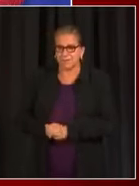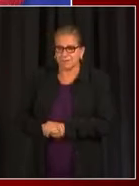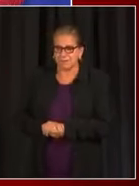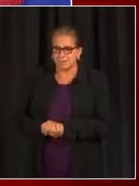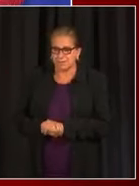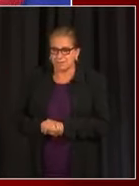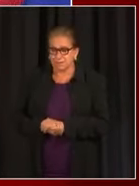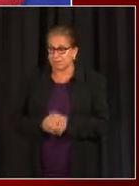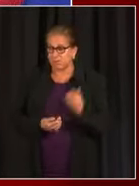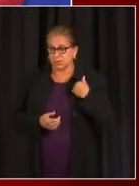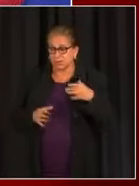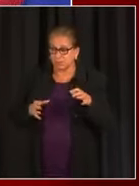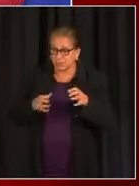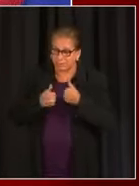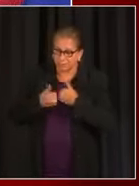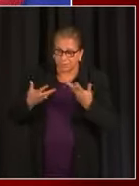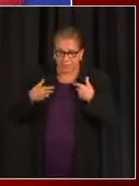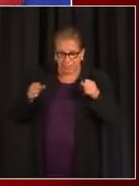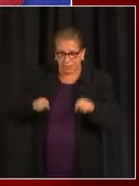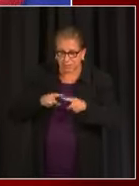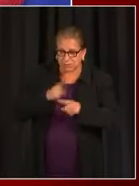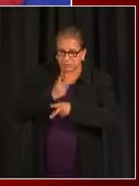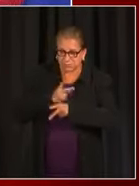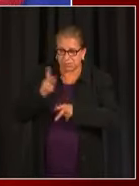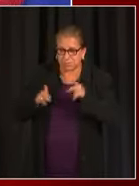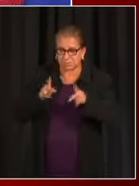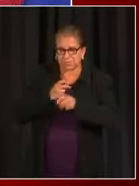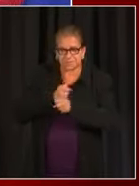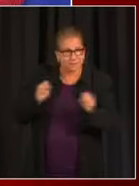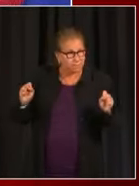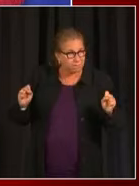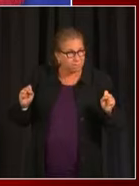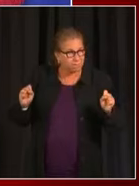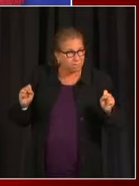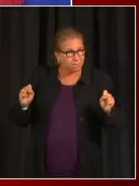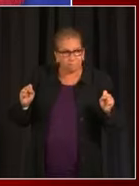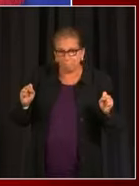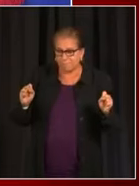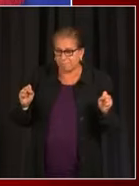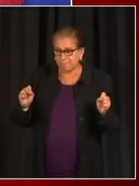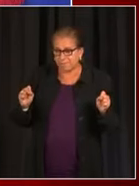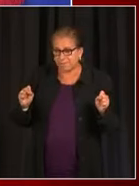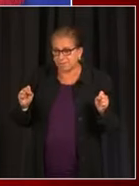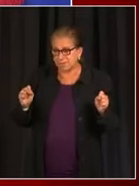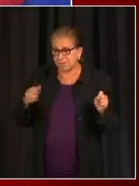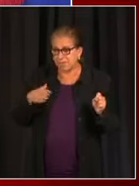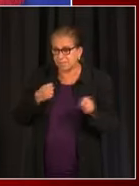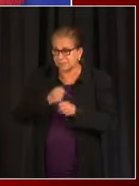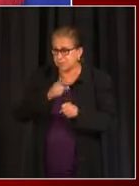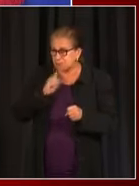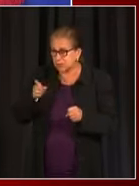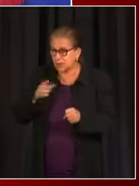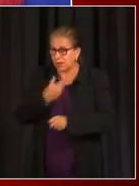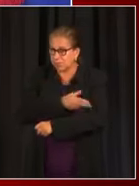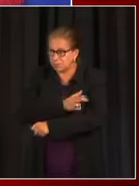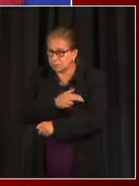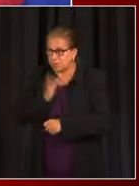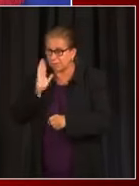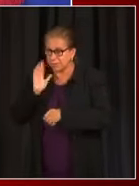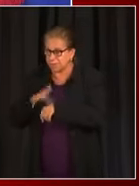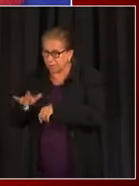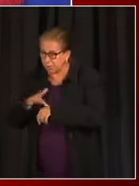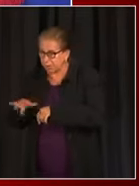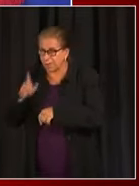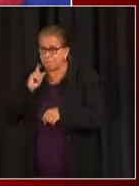we have done everything that we can to get the vaccine out, make sure our hospitals and hospital beds